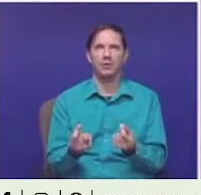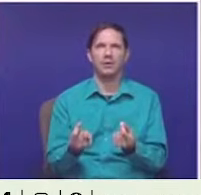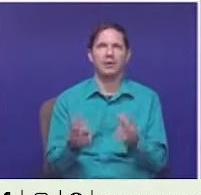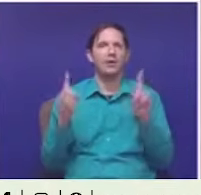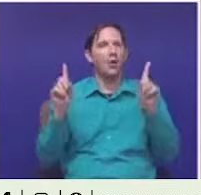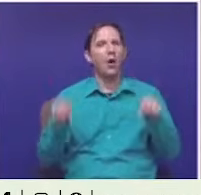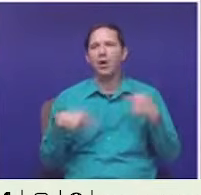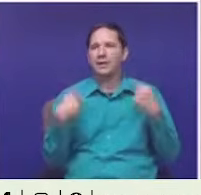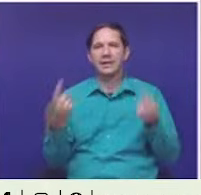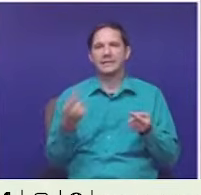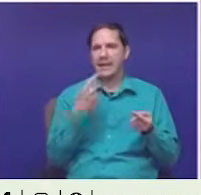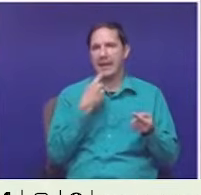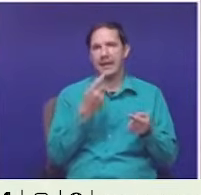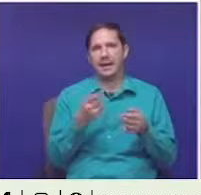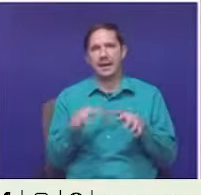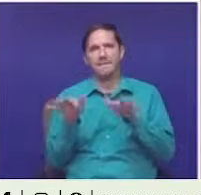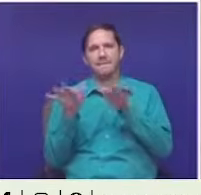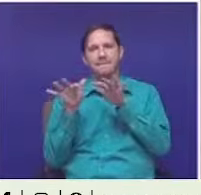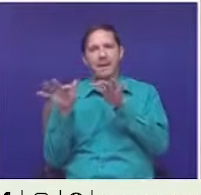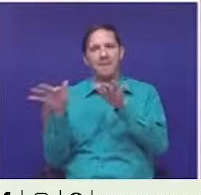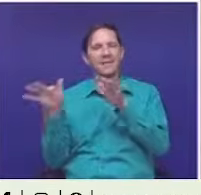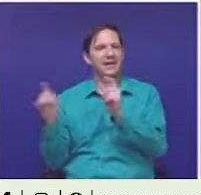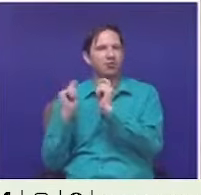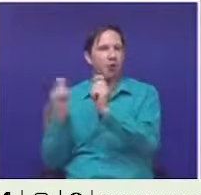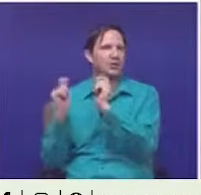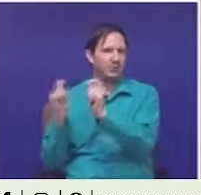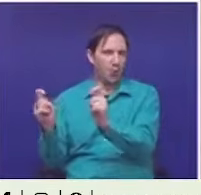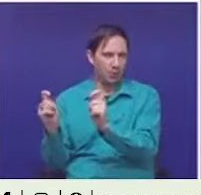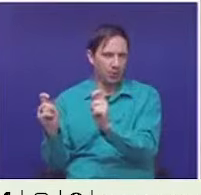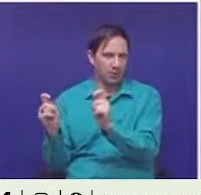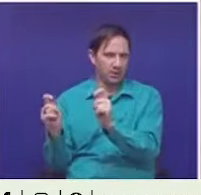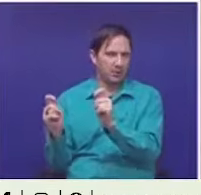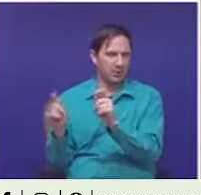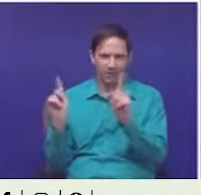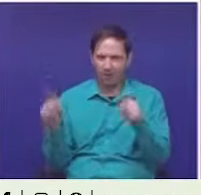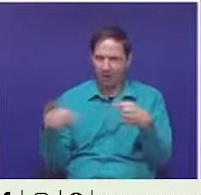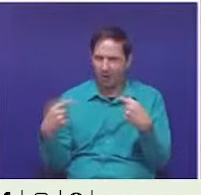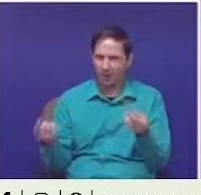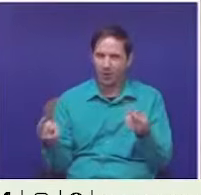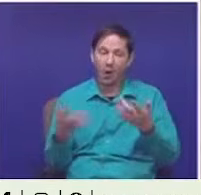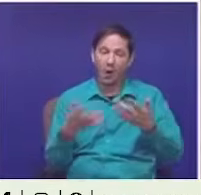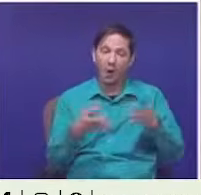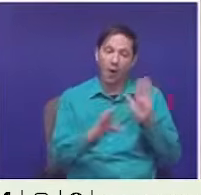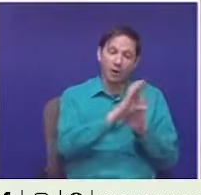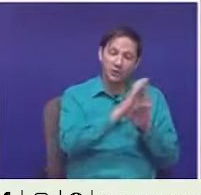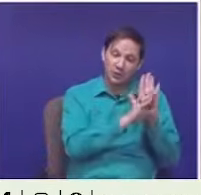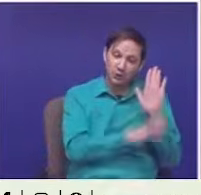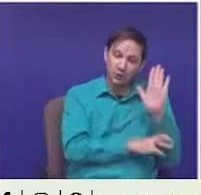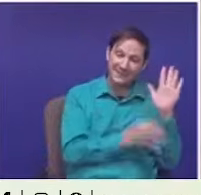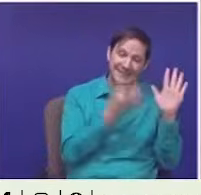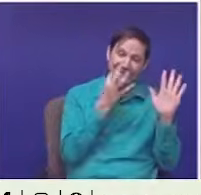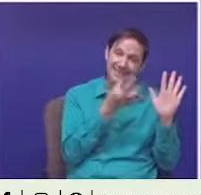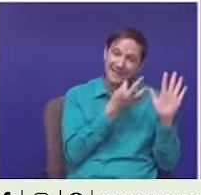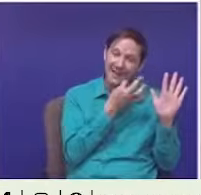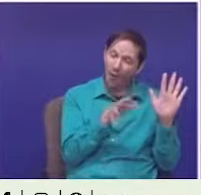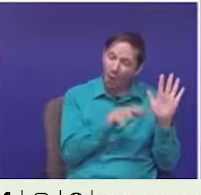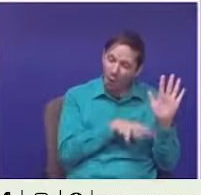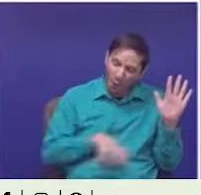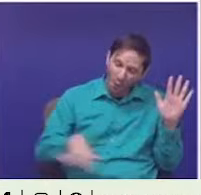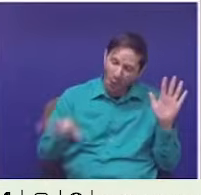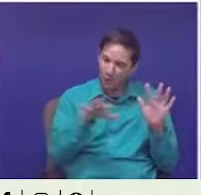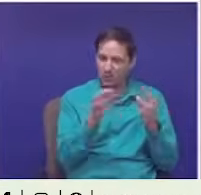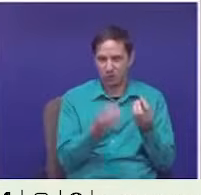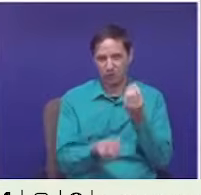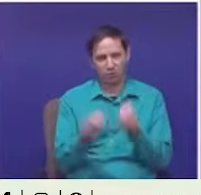public transport or this, that all children, in accordance to the Constitution, have a right to access to